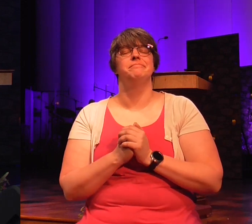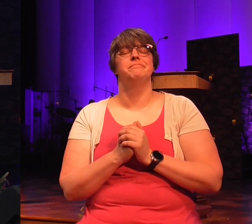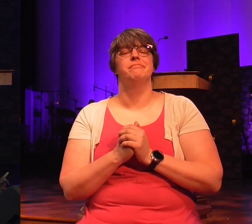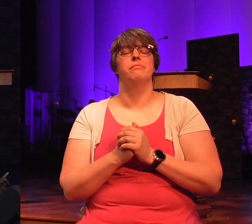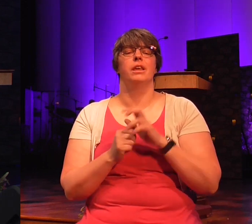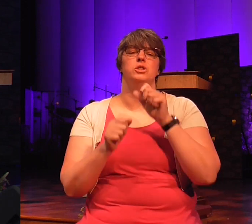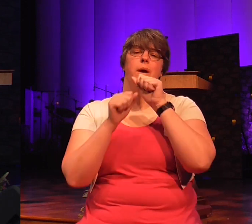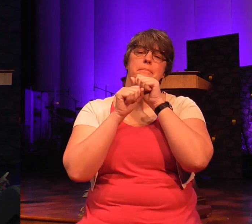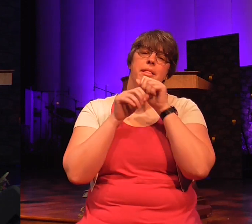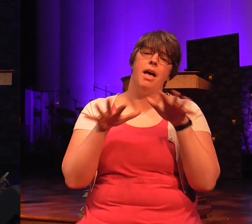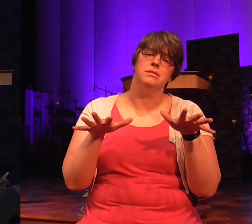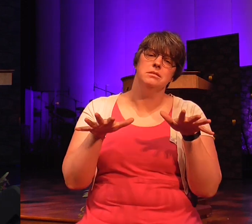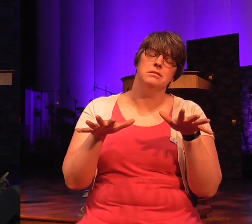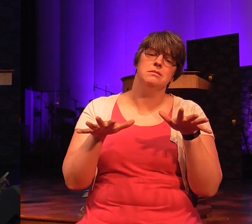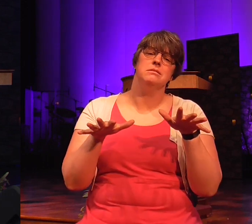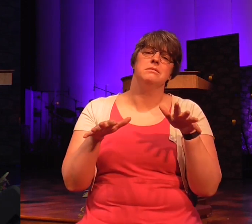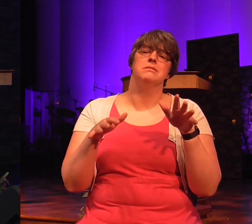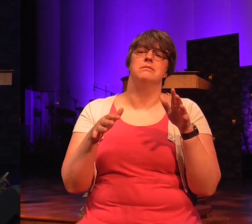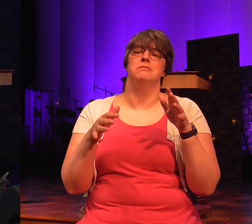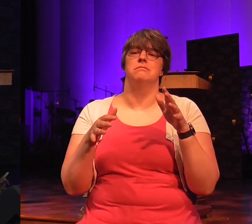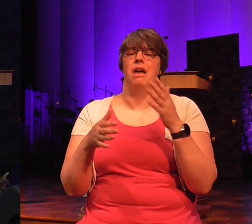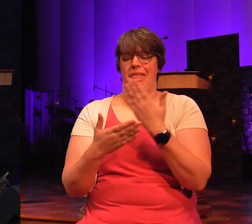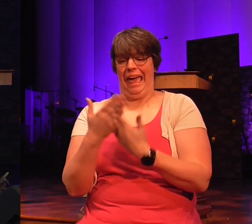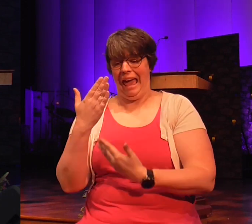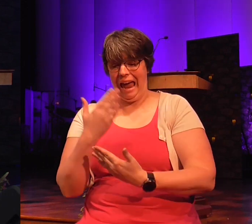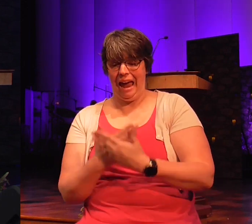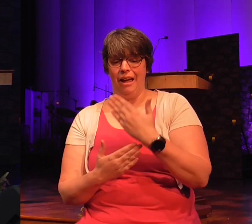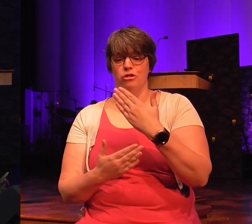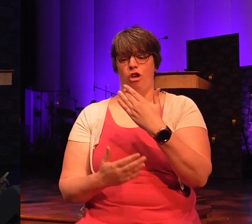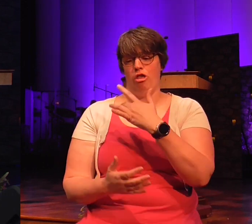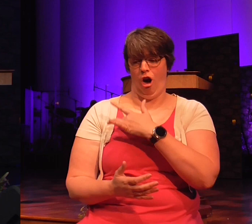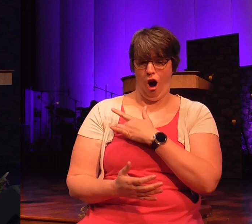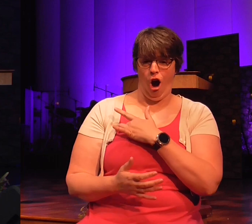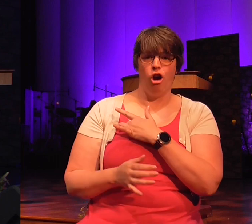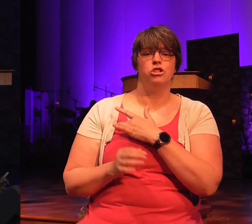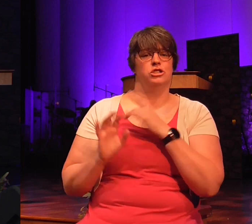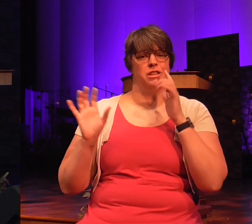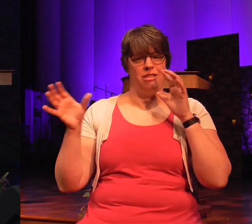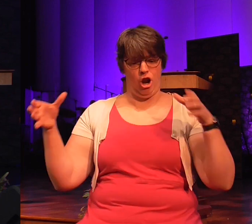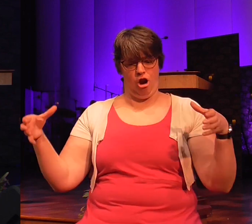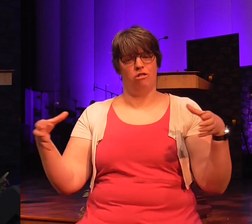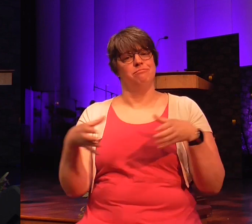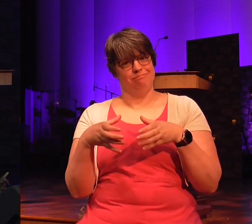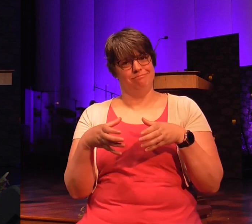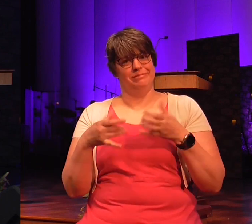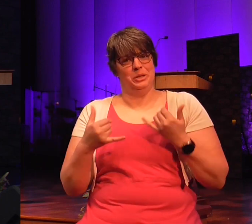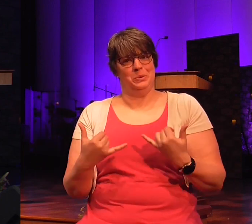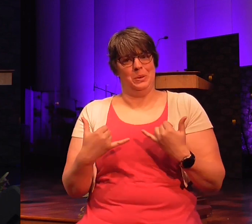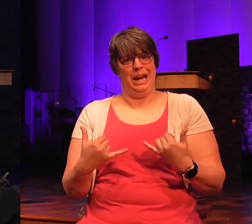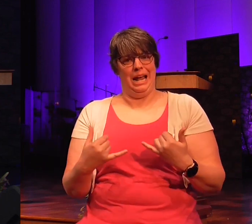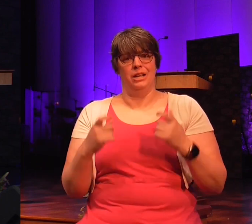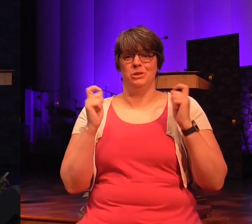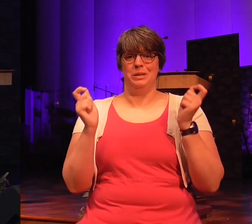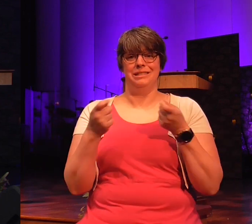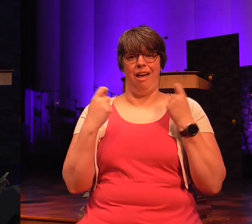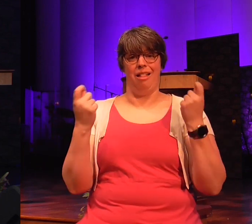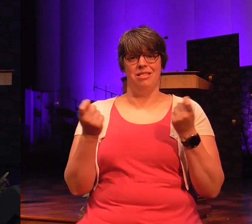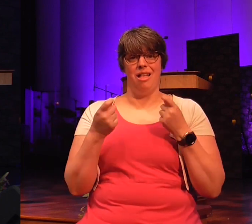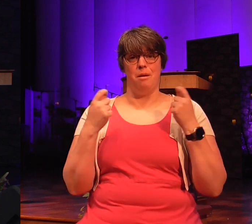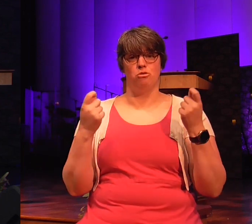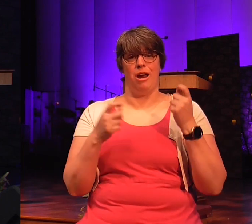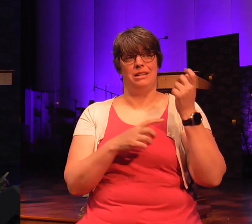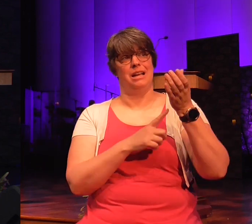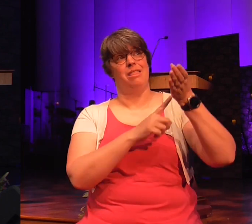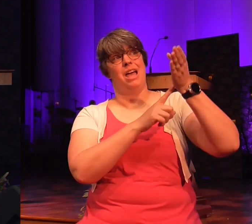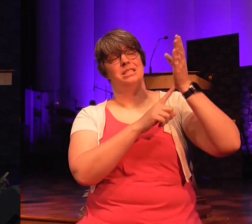And I bless all of the hands and the hearts that have come together this day as we celebrate that